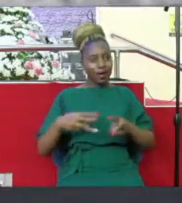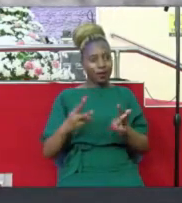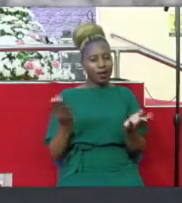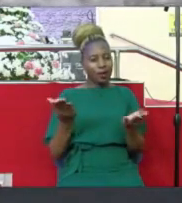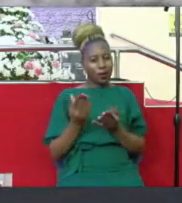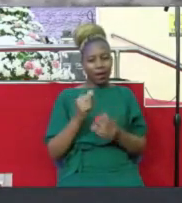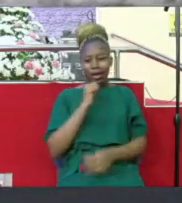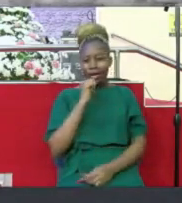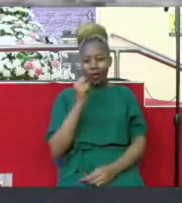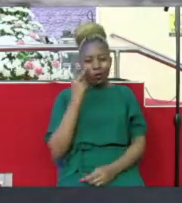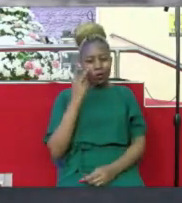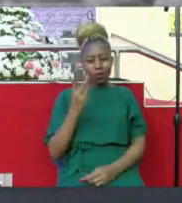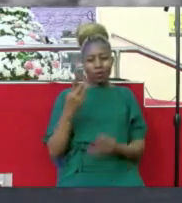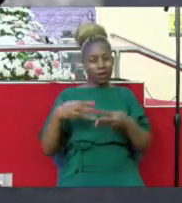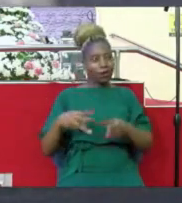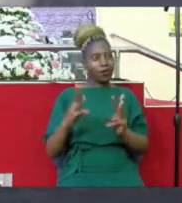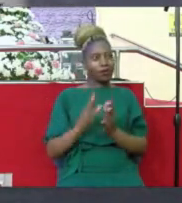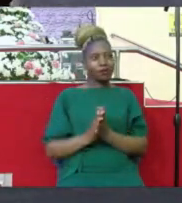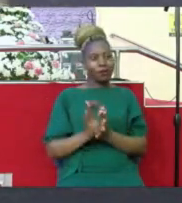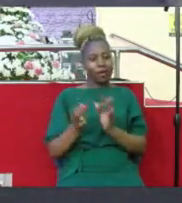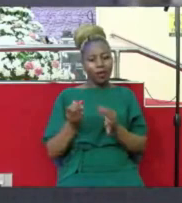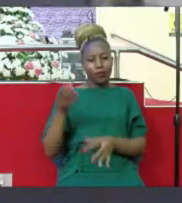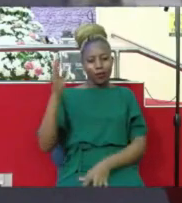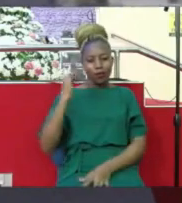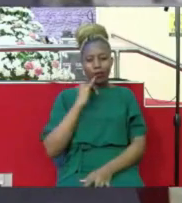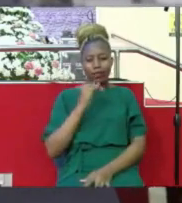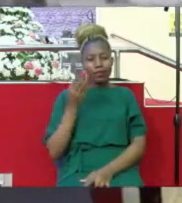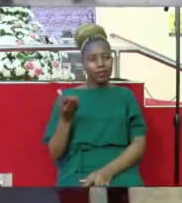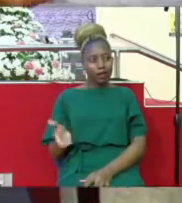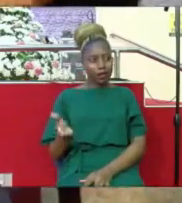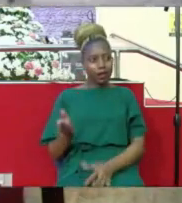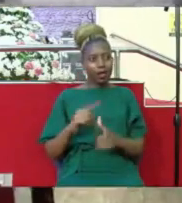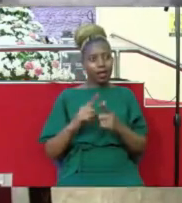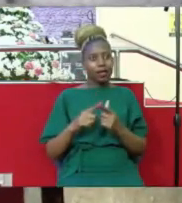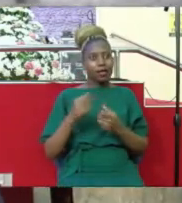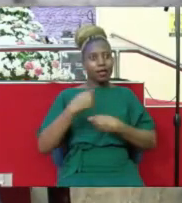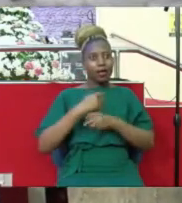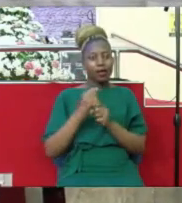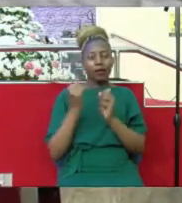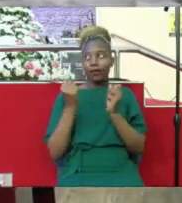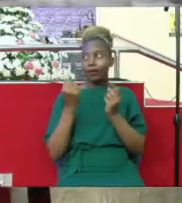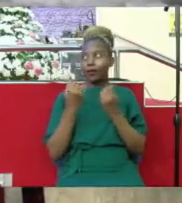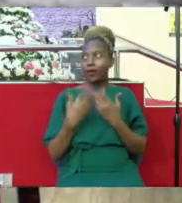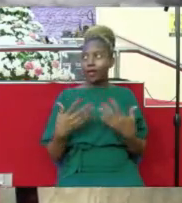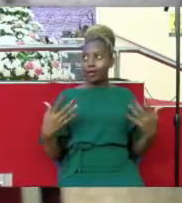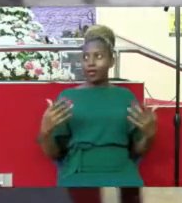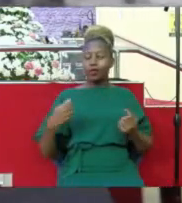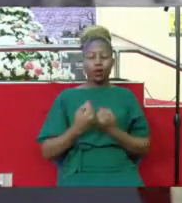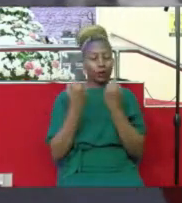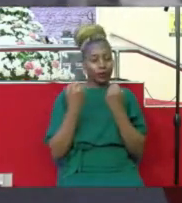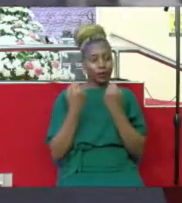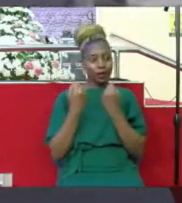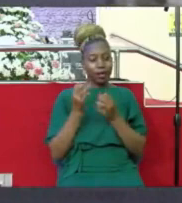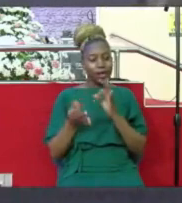way. If God is here, then he can cause rivers to flow in desert places. If